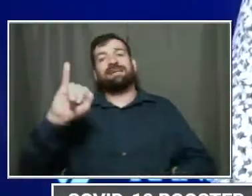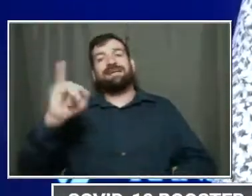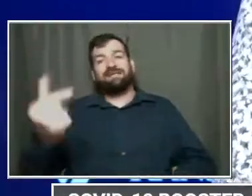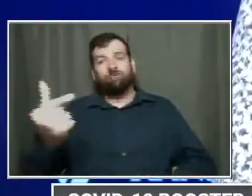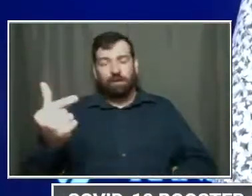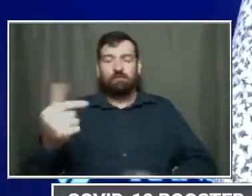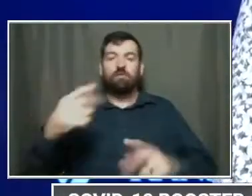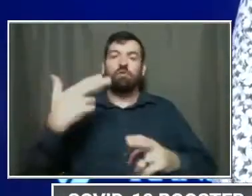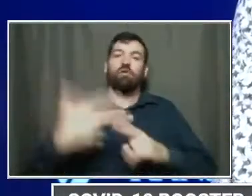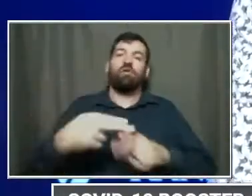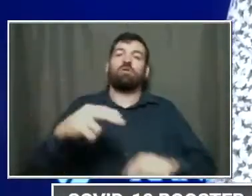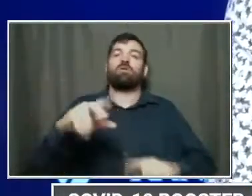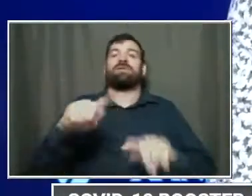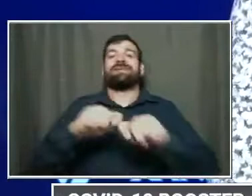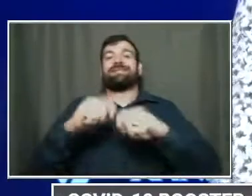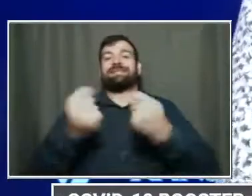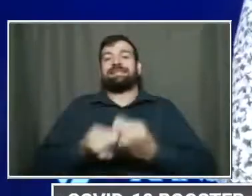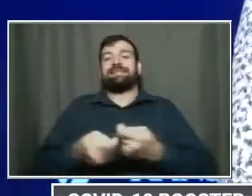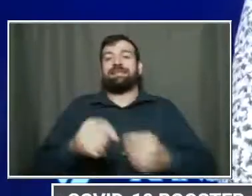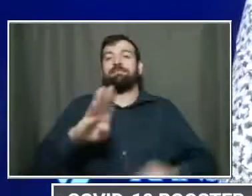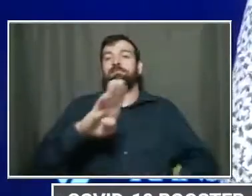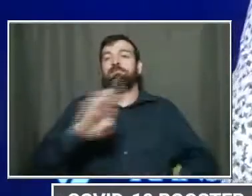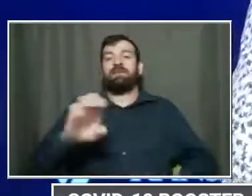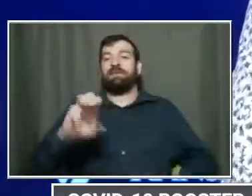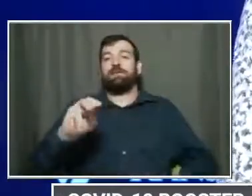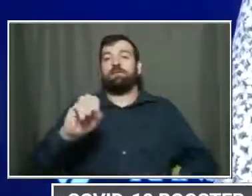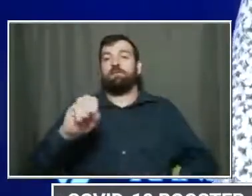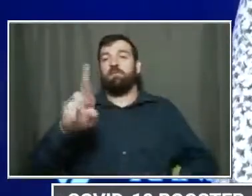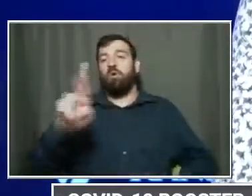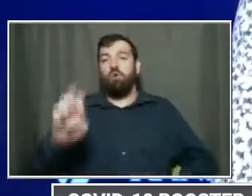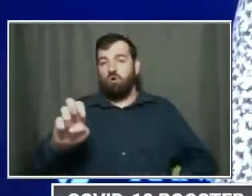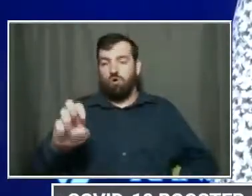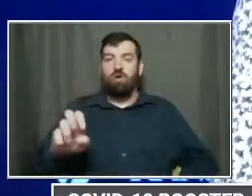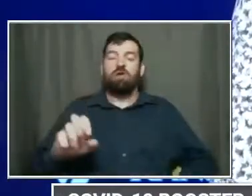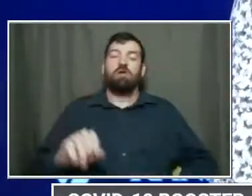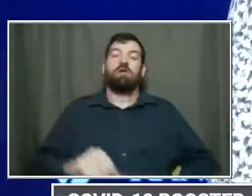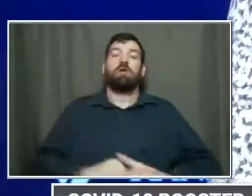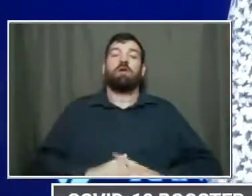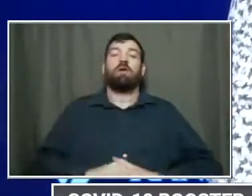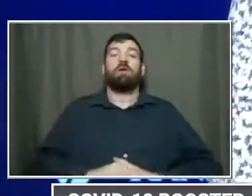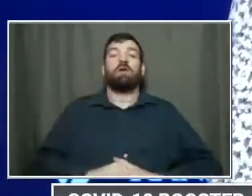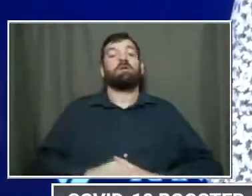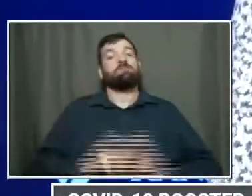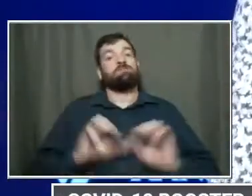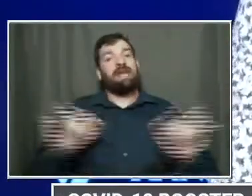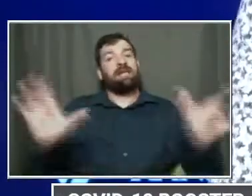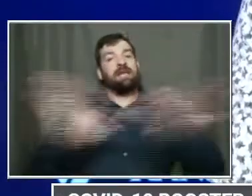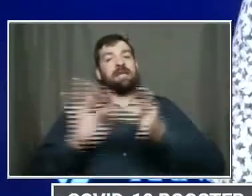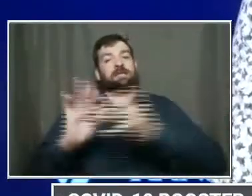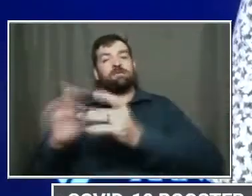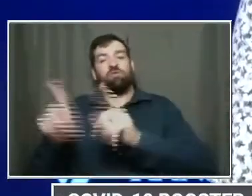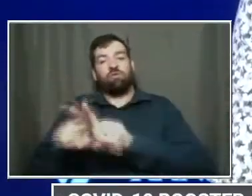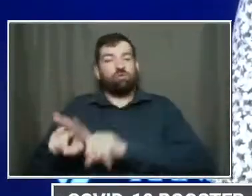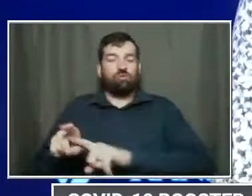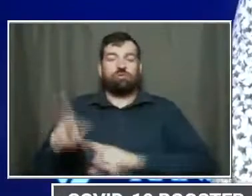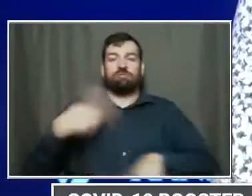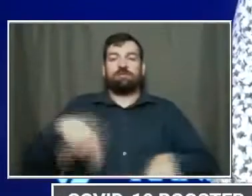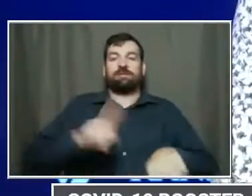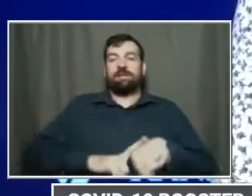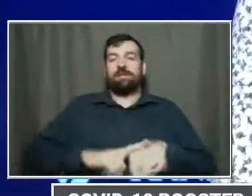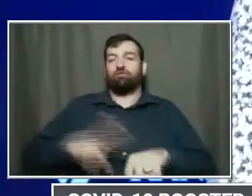More. And you can reach out to us. It's just Team Be More. And we can connect you also to the National Kidney Foundation as well.